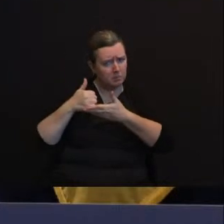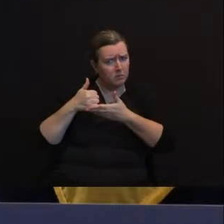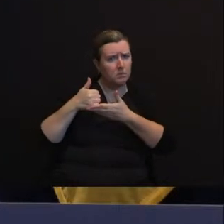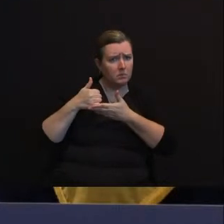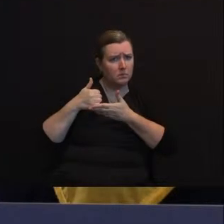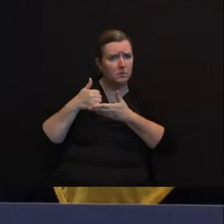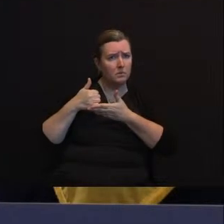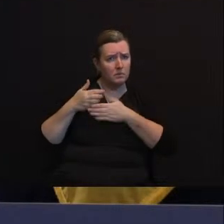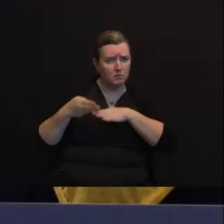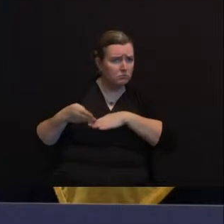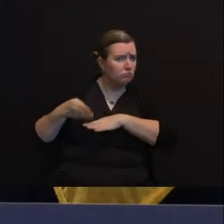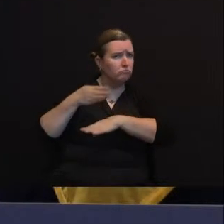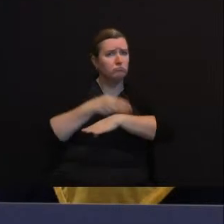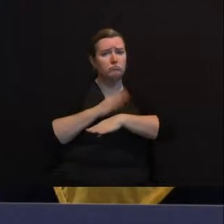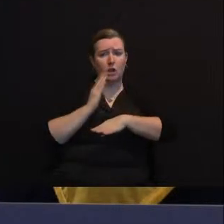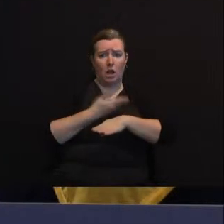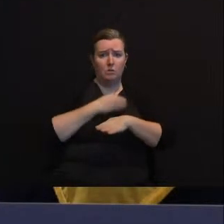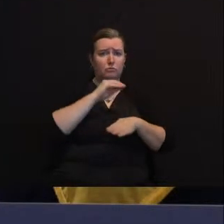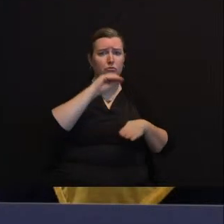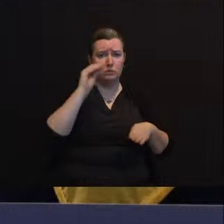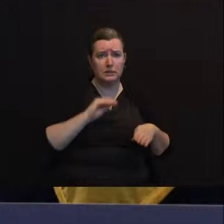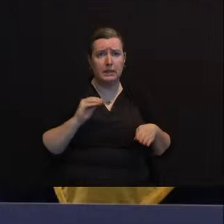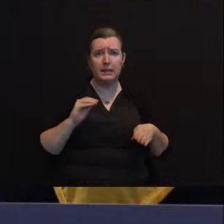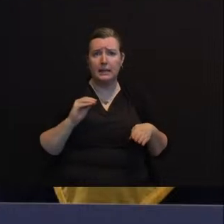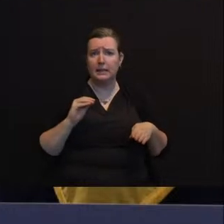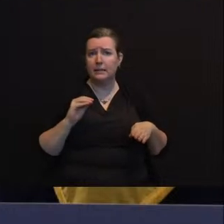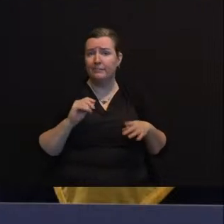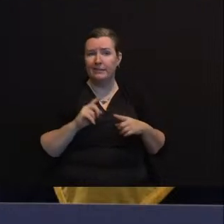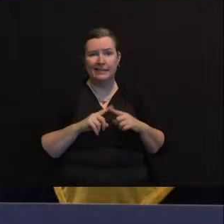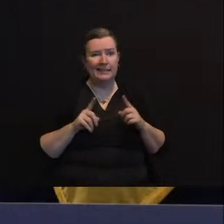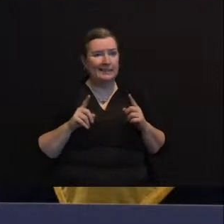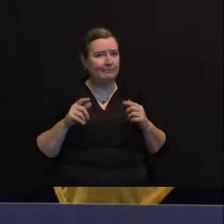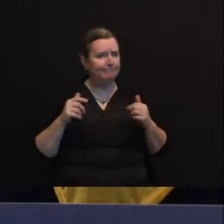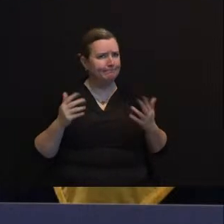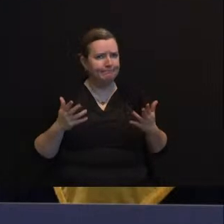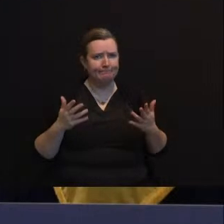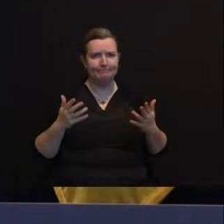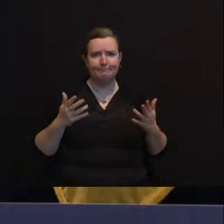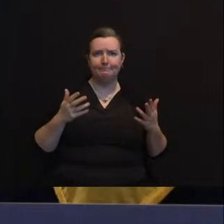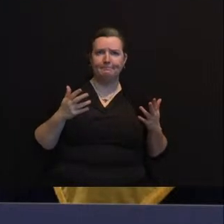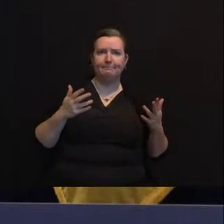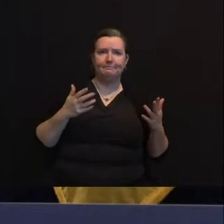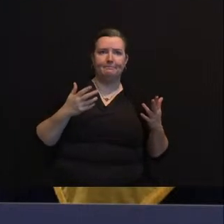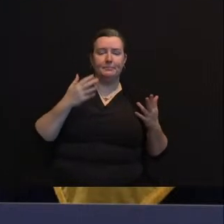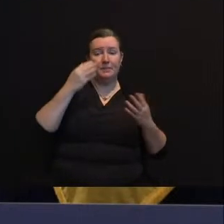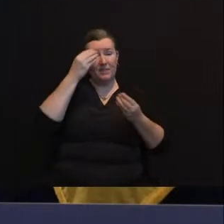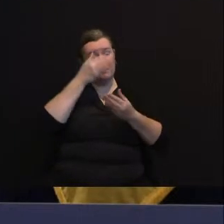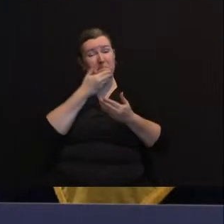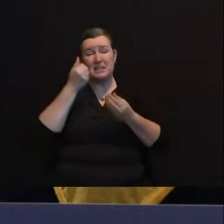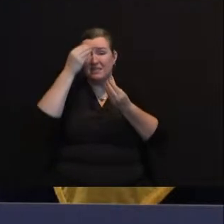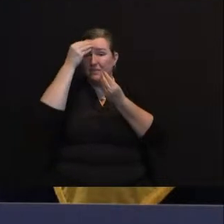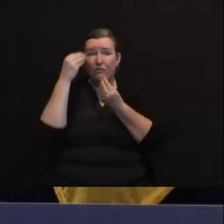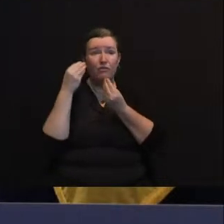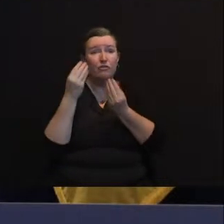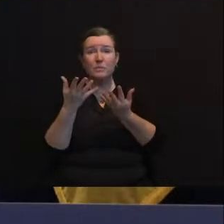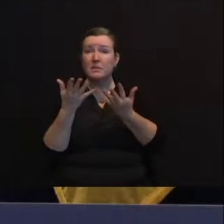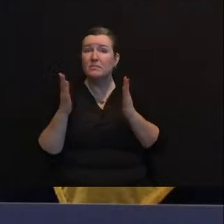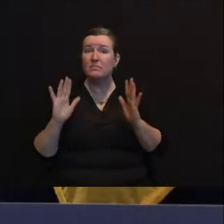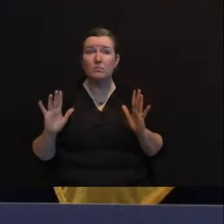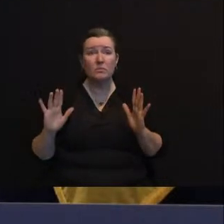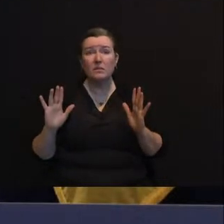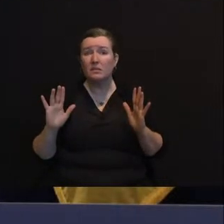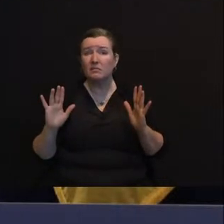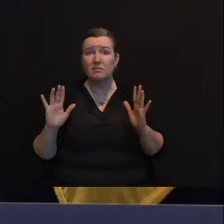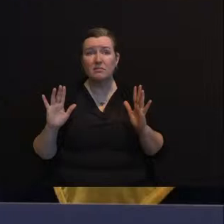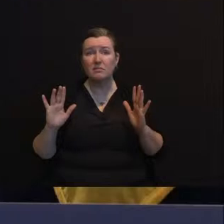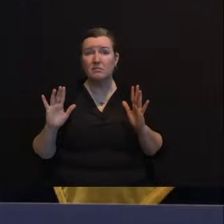also said, other than in a hospital setting, the best information we have on who's in the room is